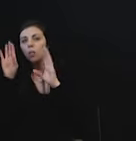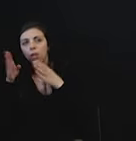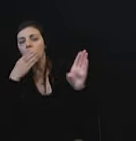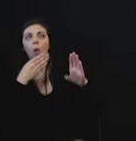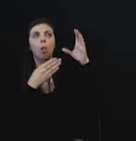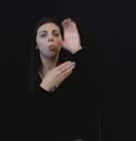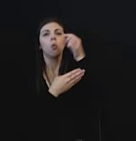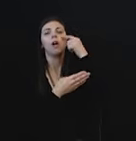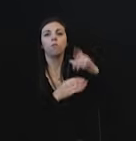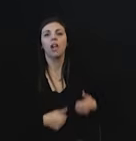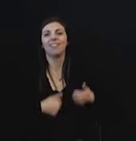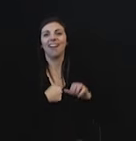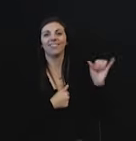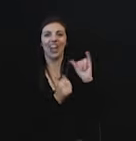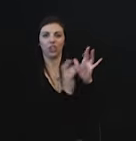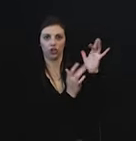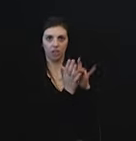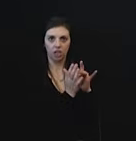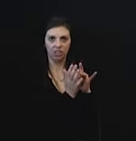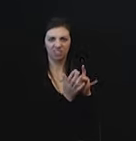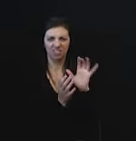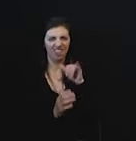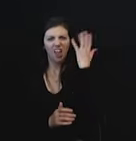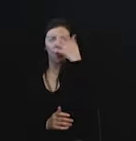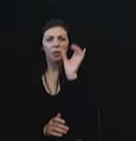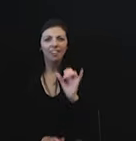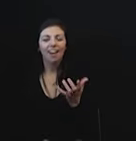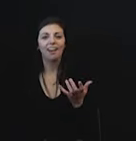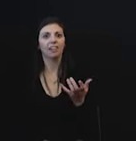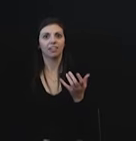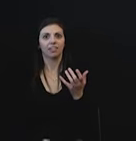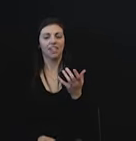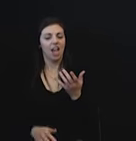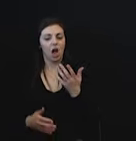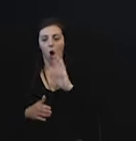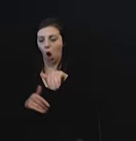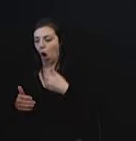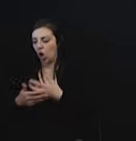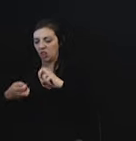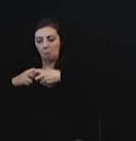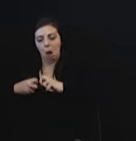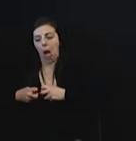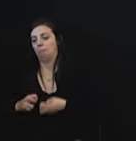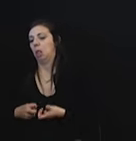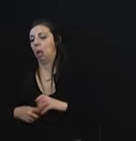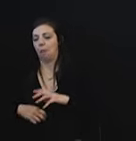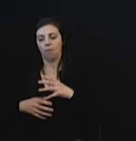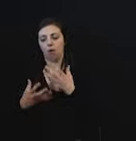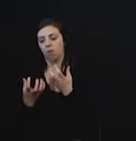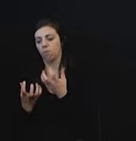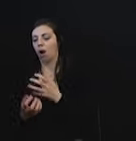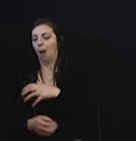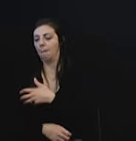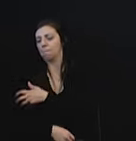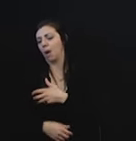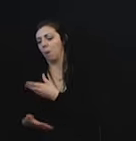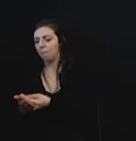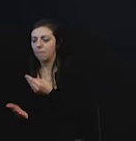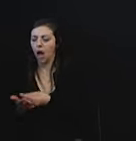look like? It looks like trading in the priorities of this world, power, money, influence,